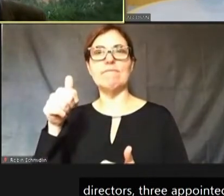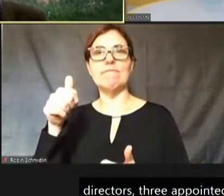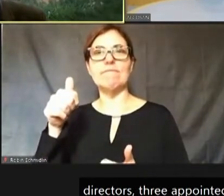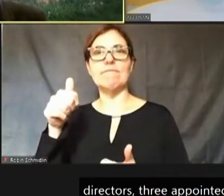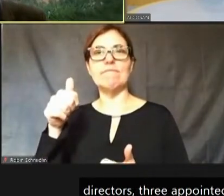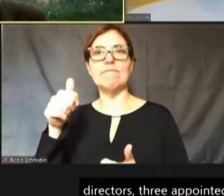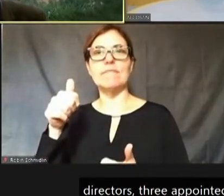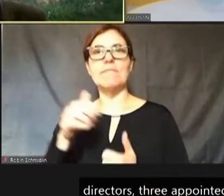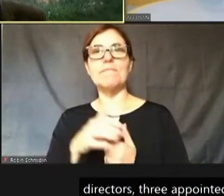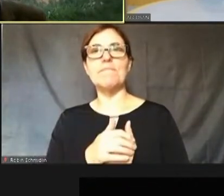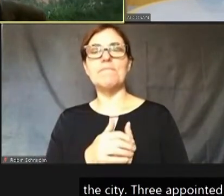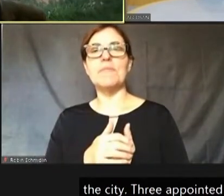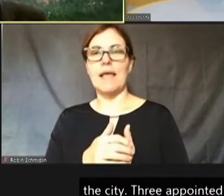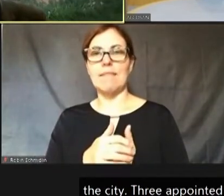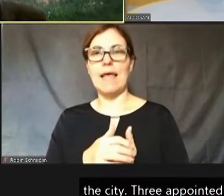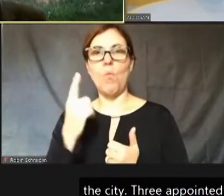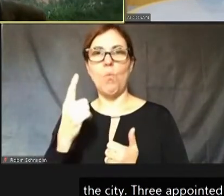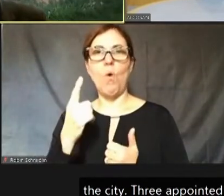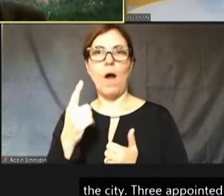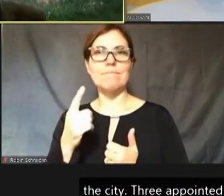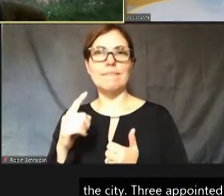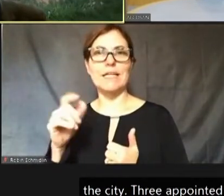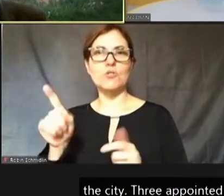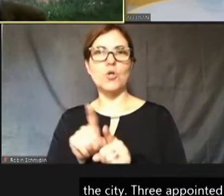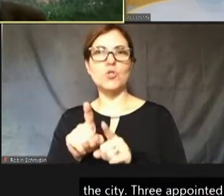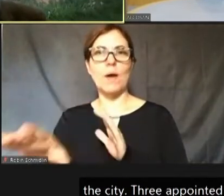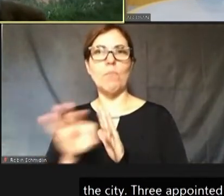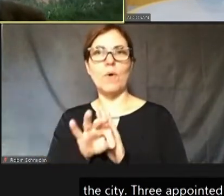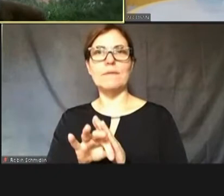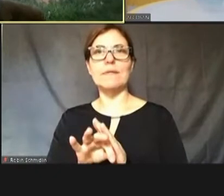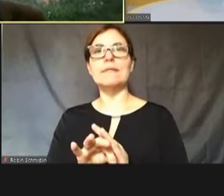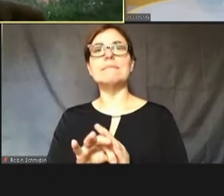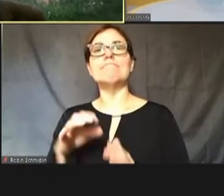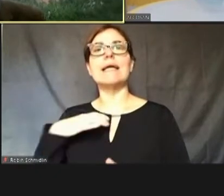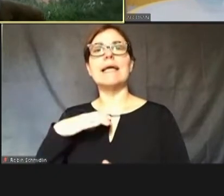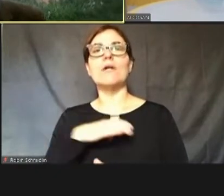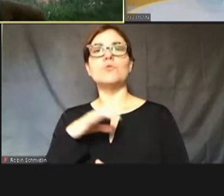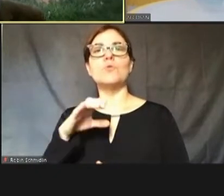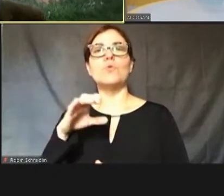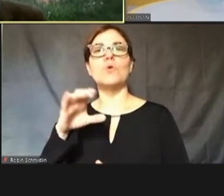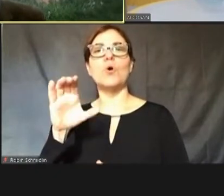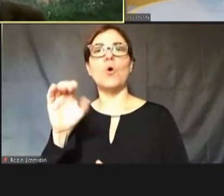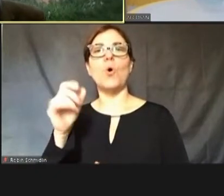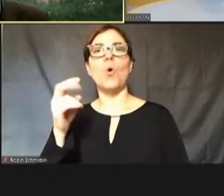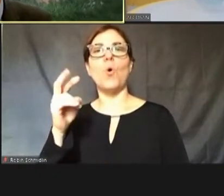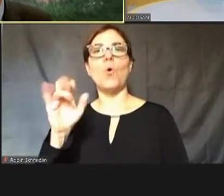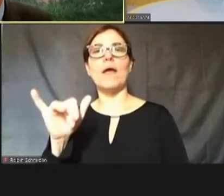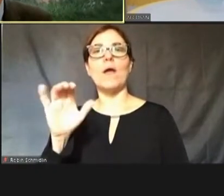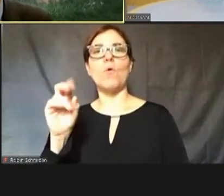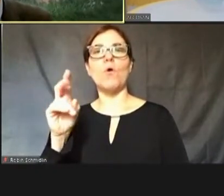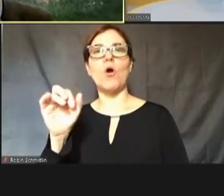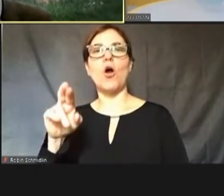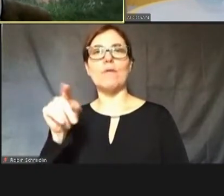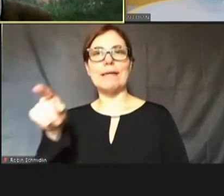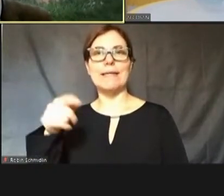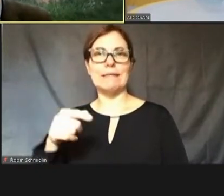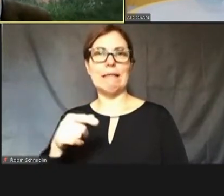appointment. Councilman Corey O'Connor is city council's representative on the ALCOSAN board.